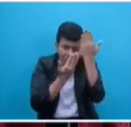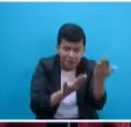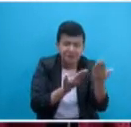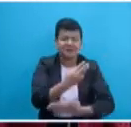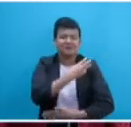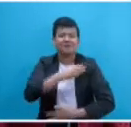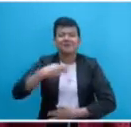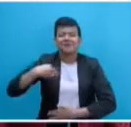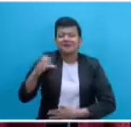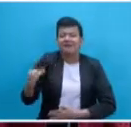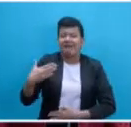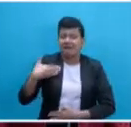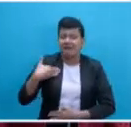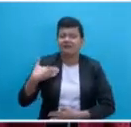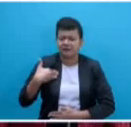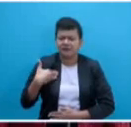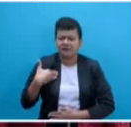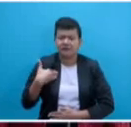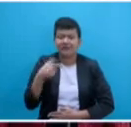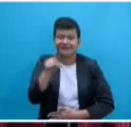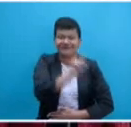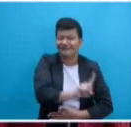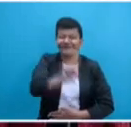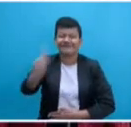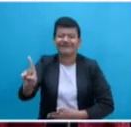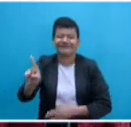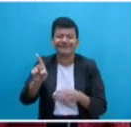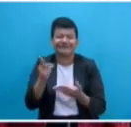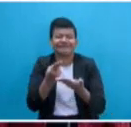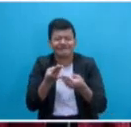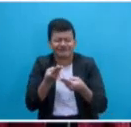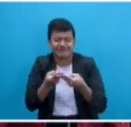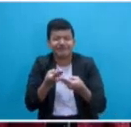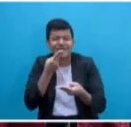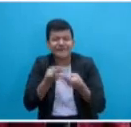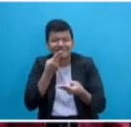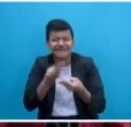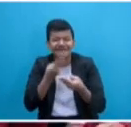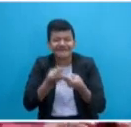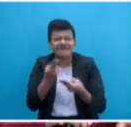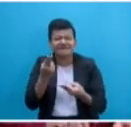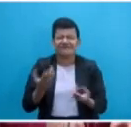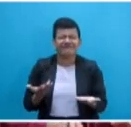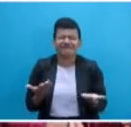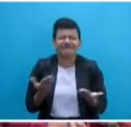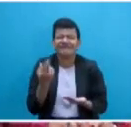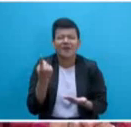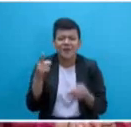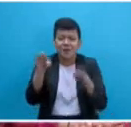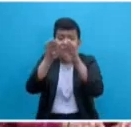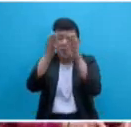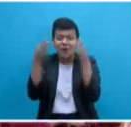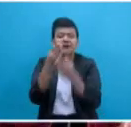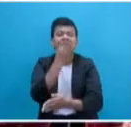Breakfast in aid of the Diabetes Association of Fiji, in unity with the rest of the world on World Diabetes Day, Thursday, the